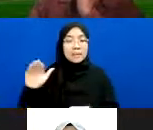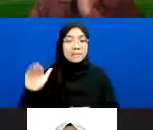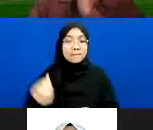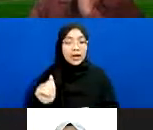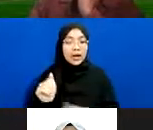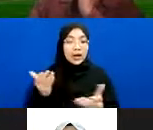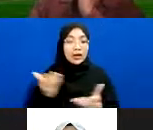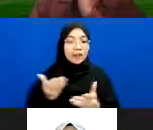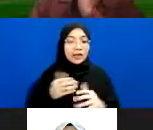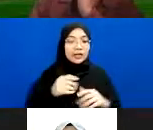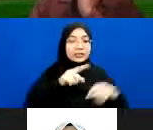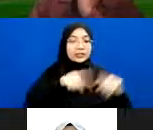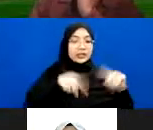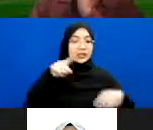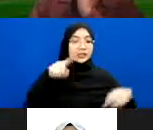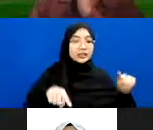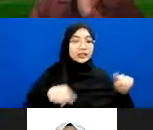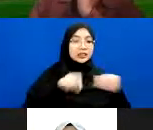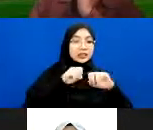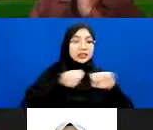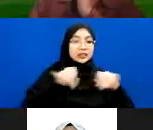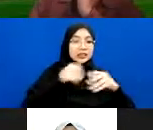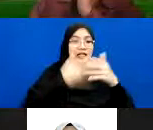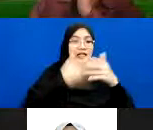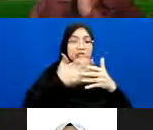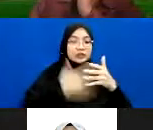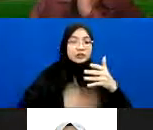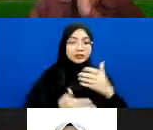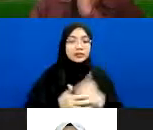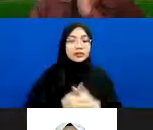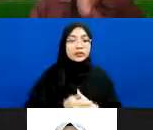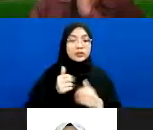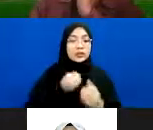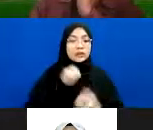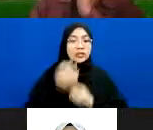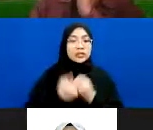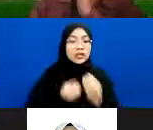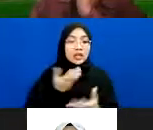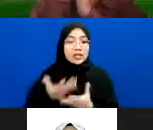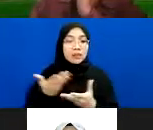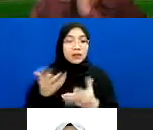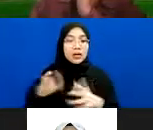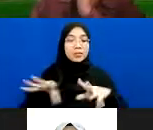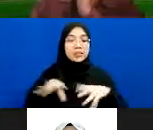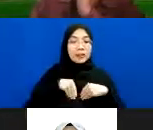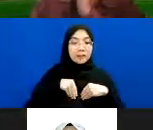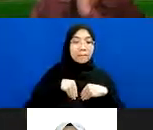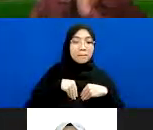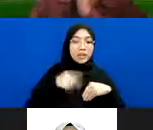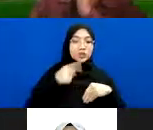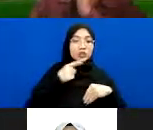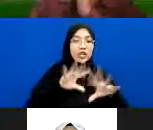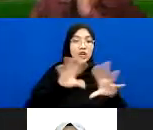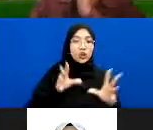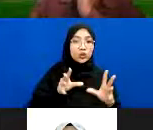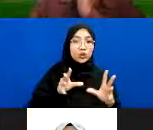f-tests, and Pearson product moment correlation. A stepwise regression analysis will be conducted to explain acceptance